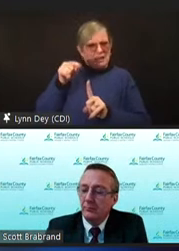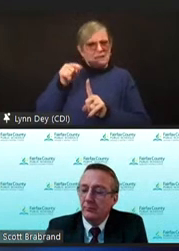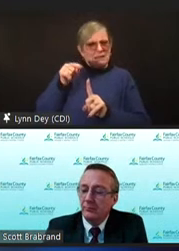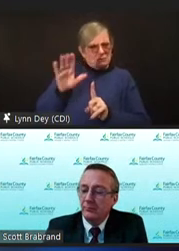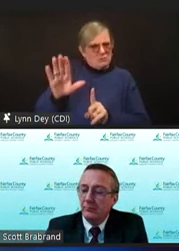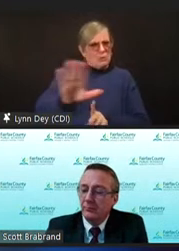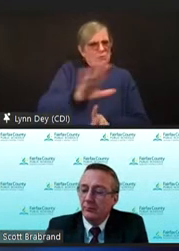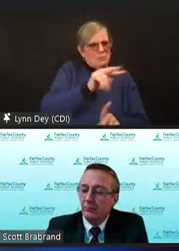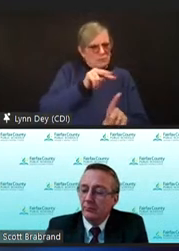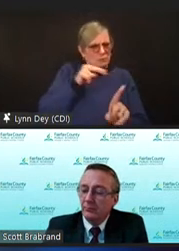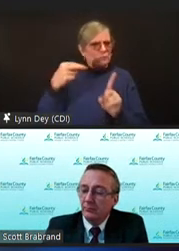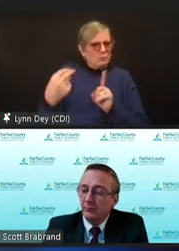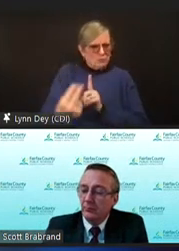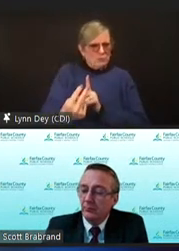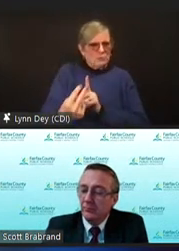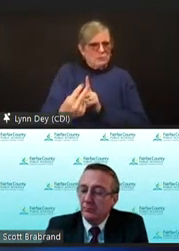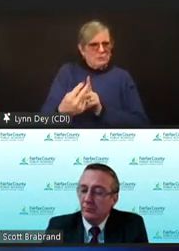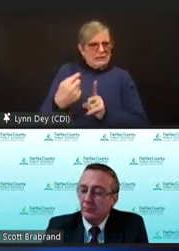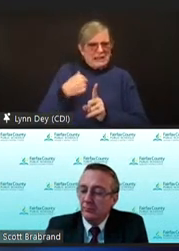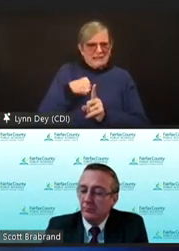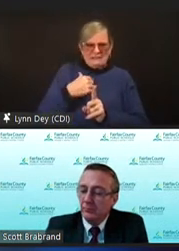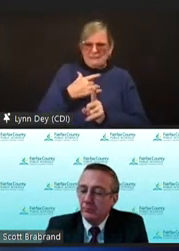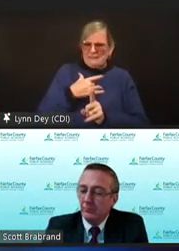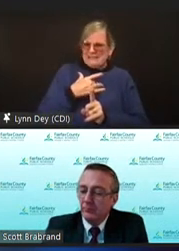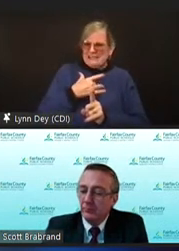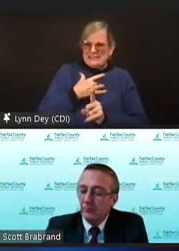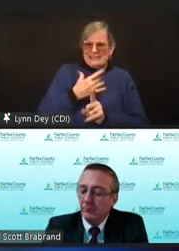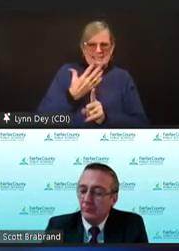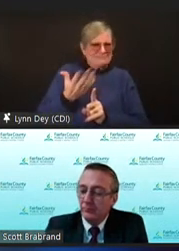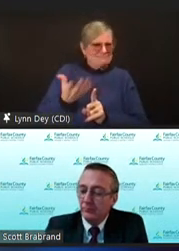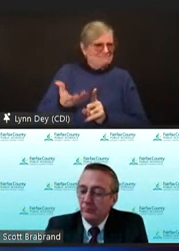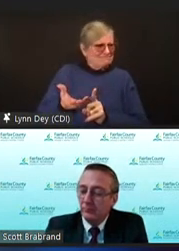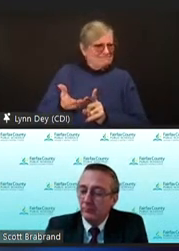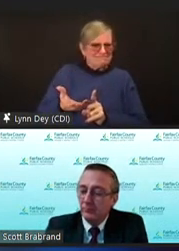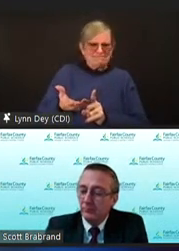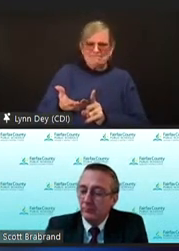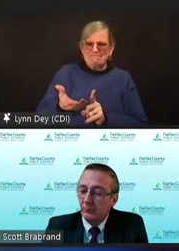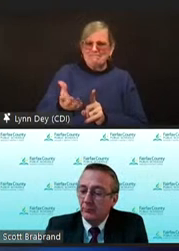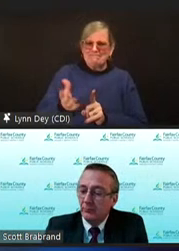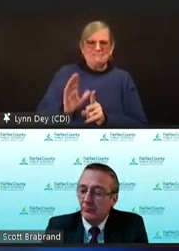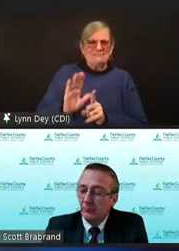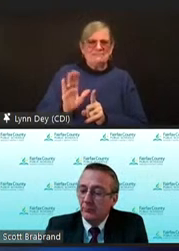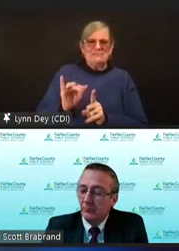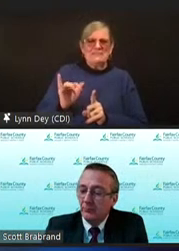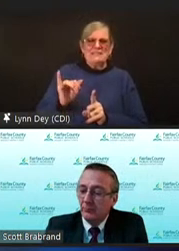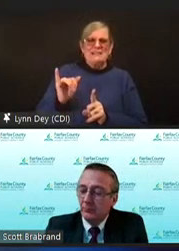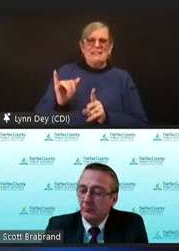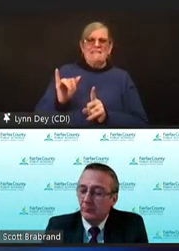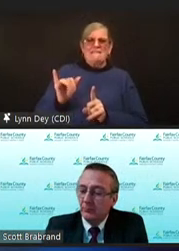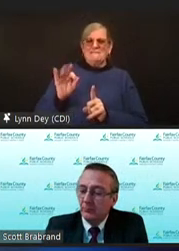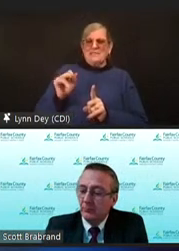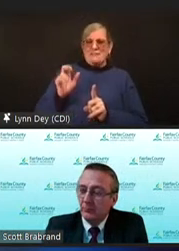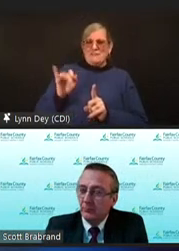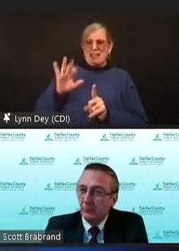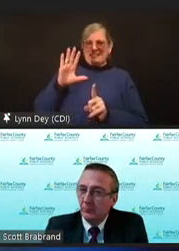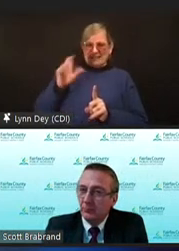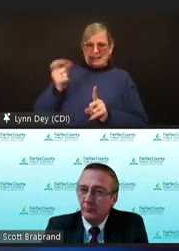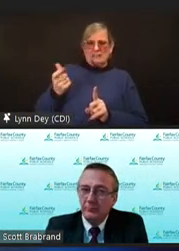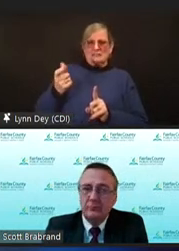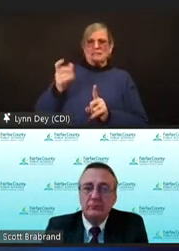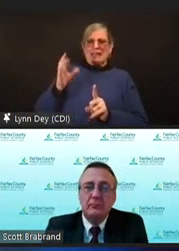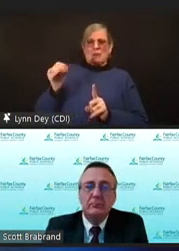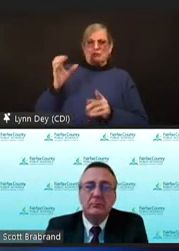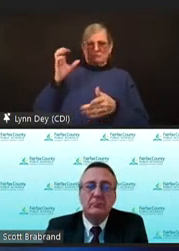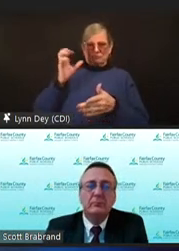this is coming more to, you know, I feel like the county is taking our kids' rights to choose